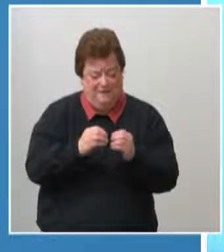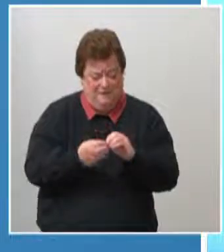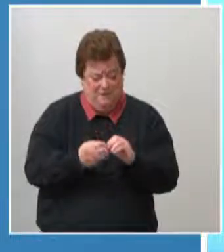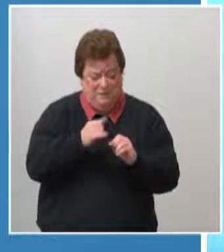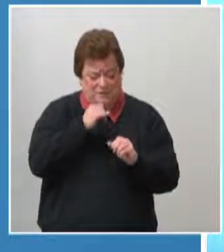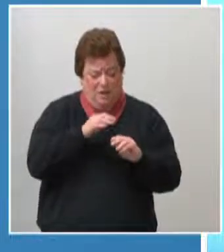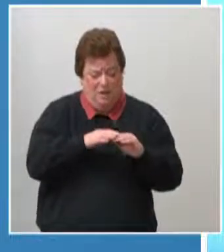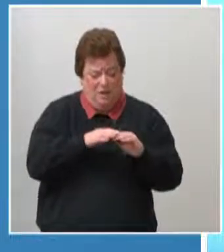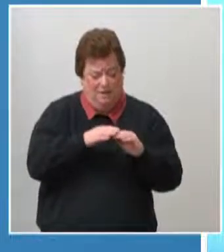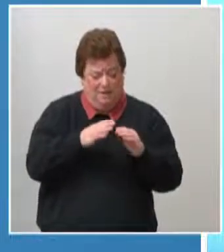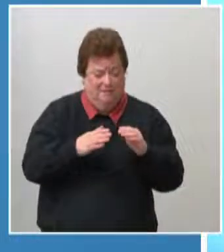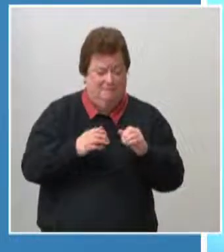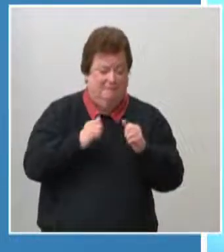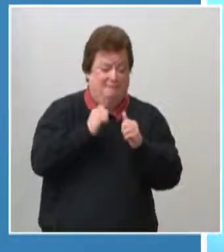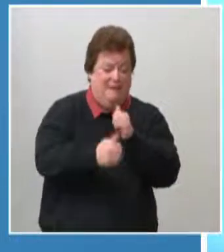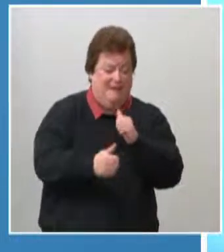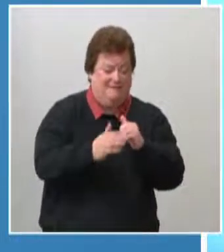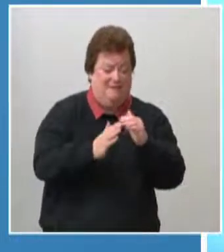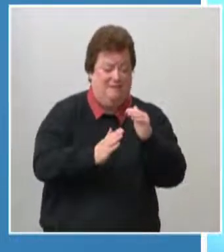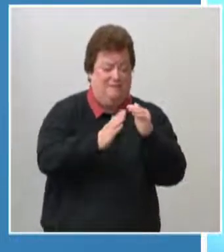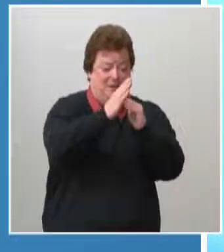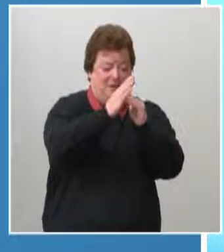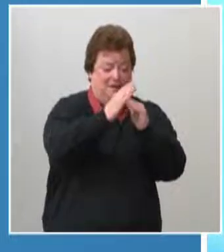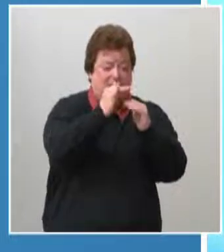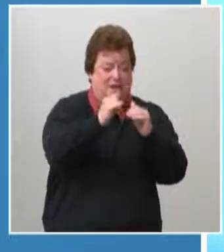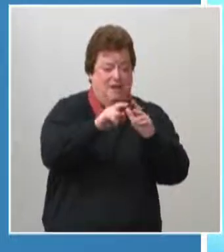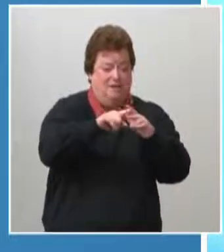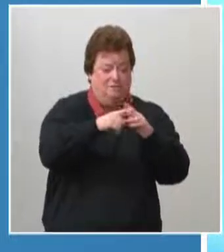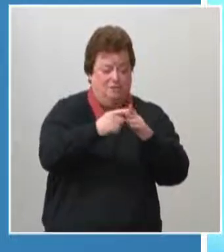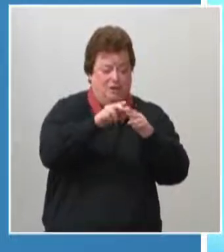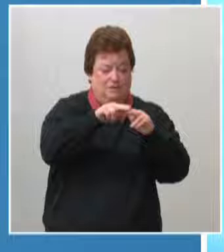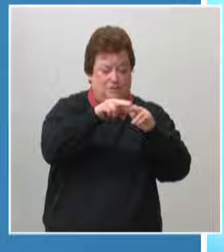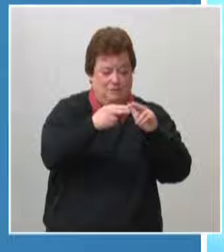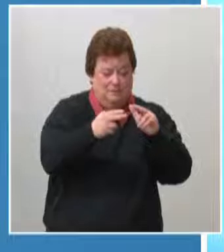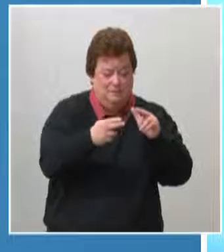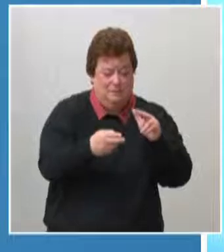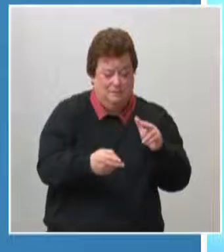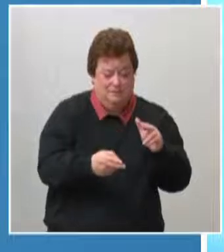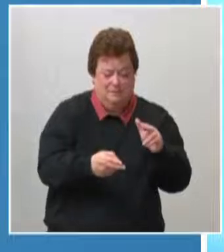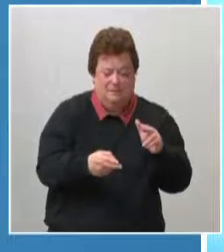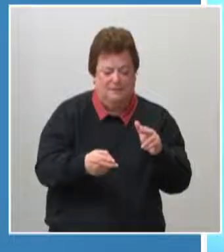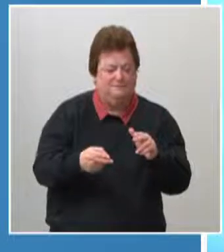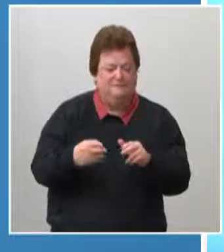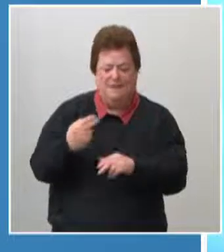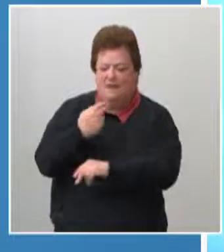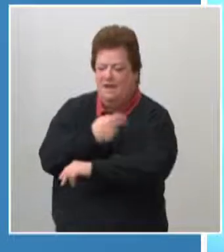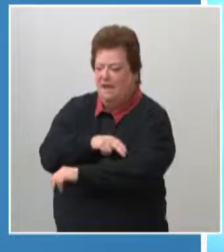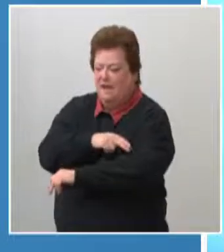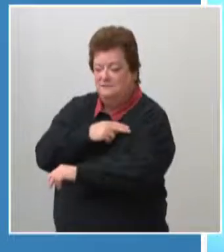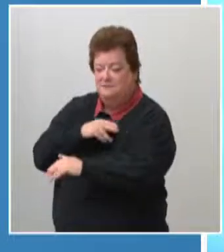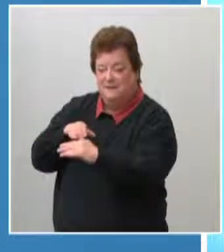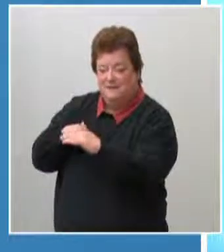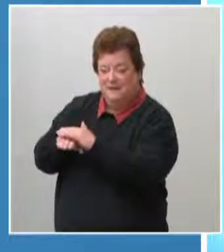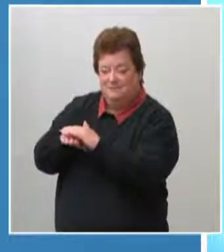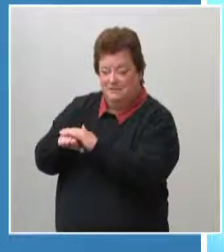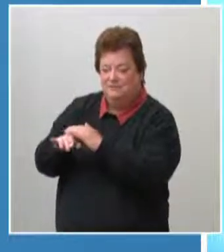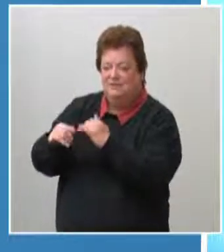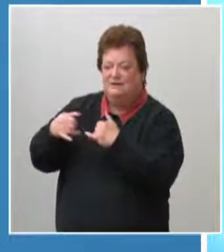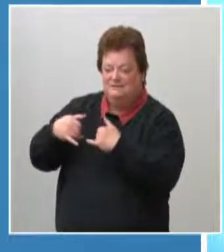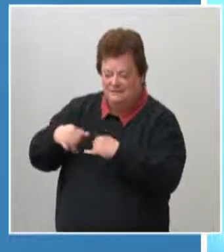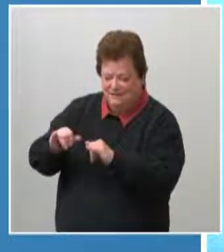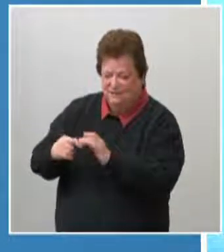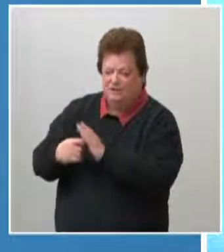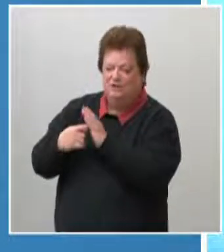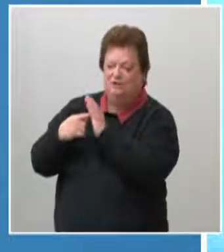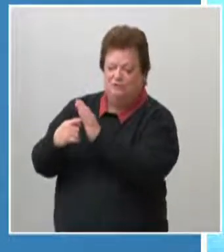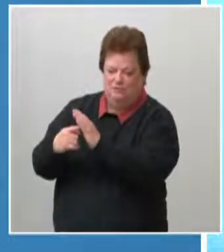the peak and are on the way down on the surge, the hospital admissions will reflect